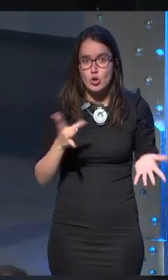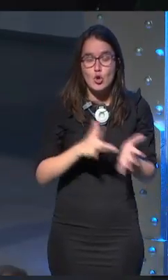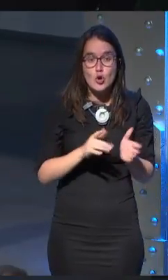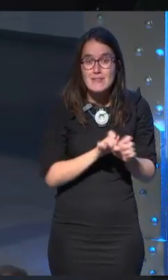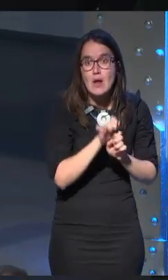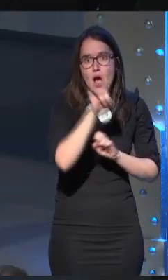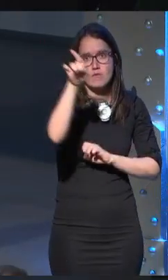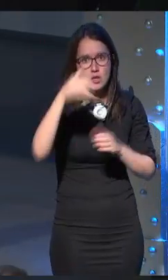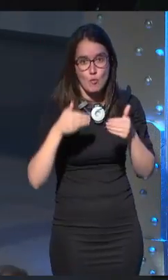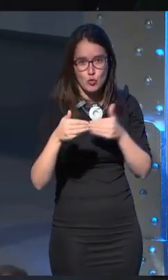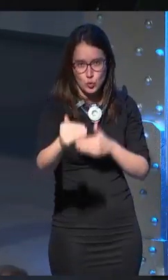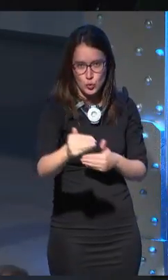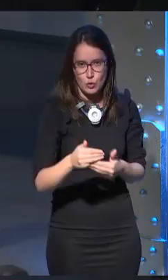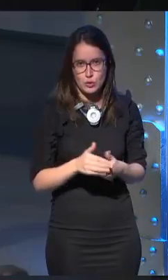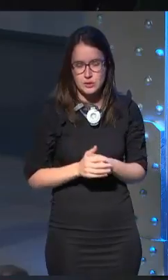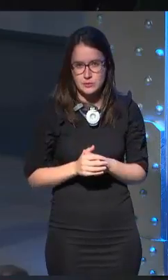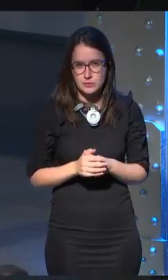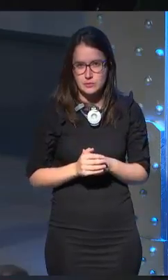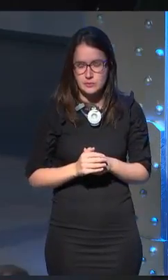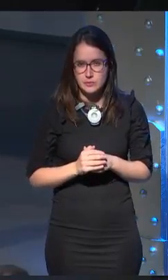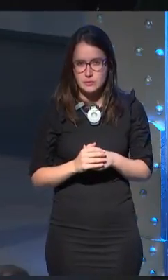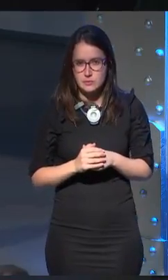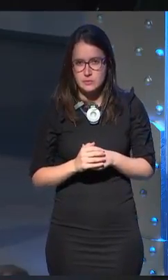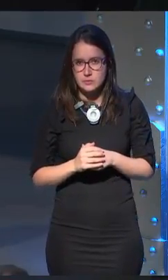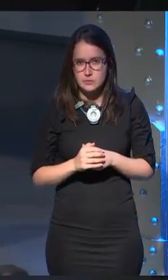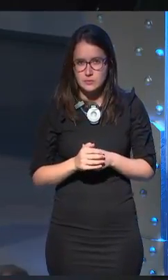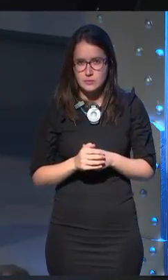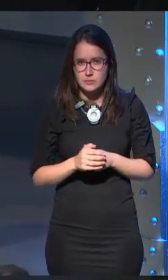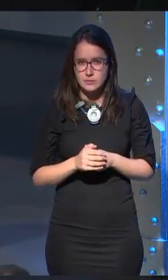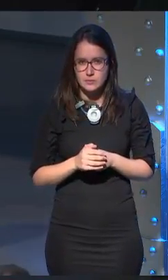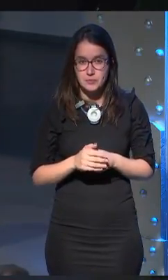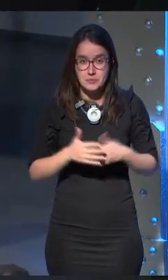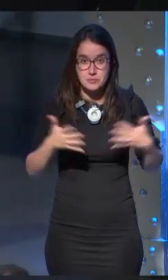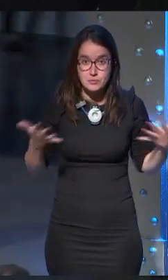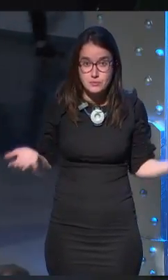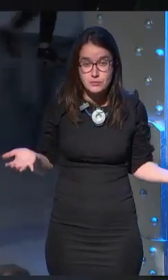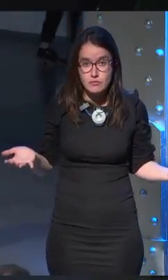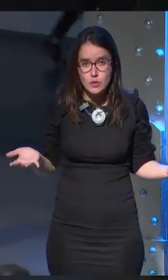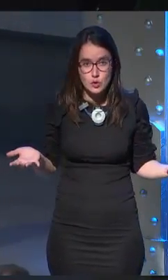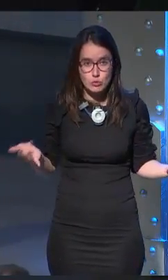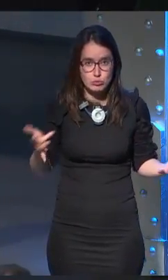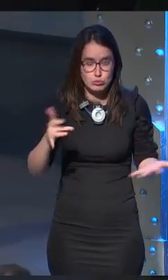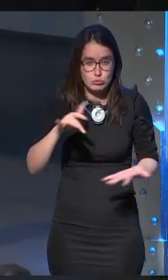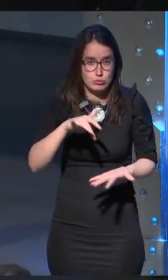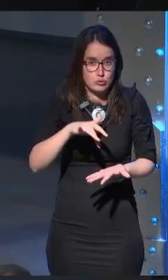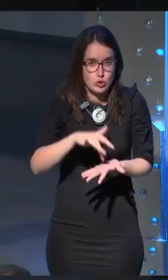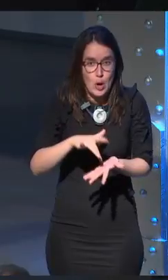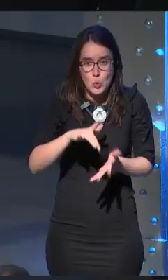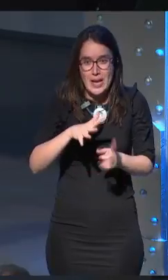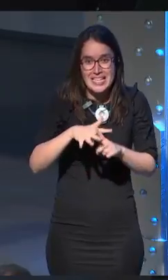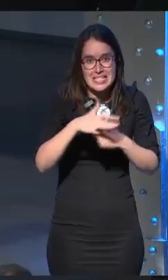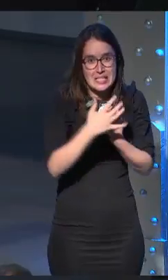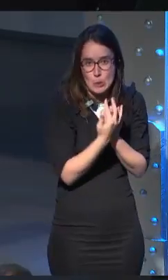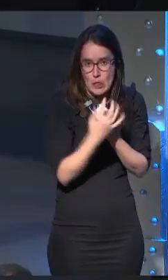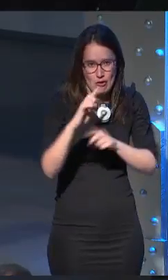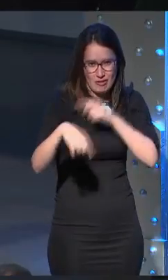So, yeah, I came from a very non-traditional background to become an astronaut. I think it's a good example.